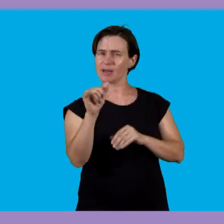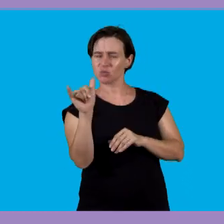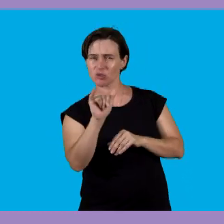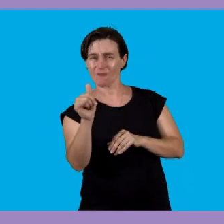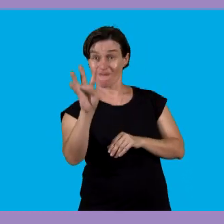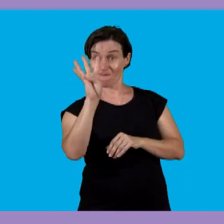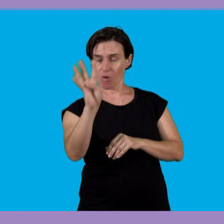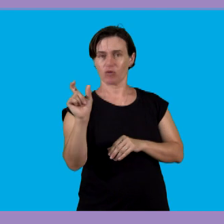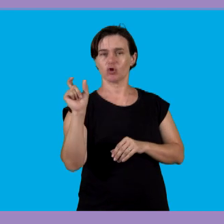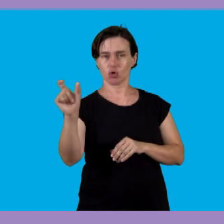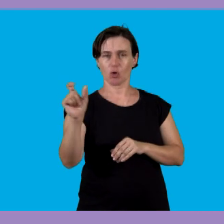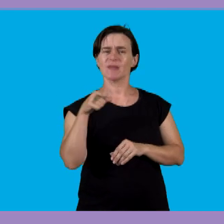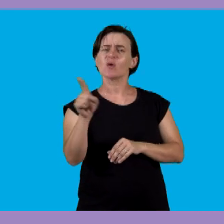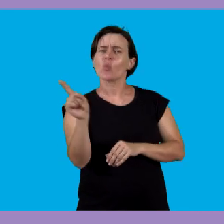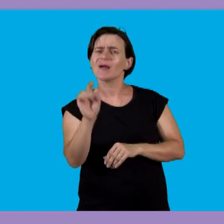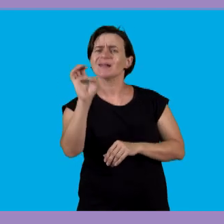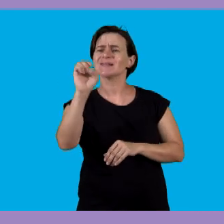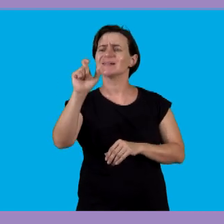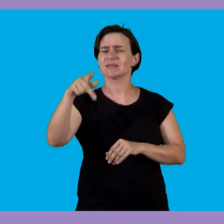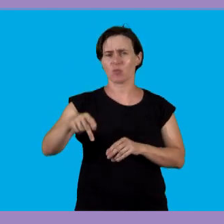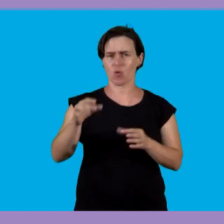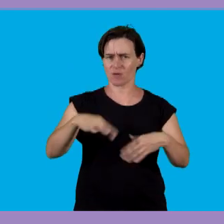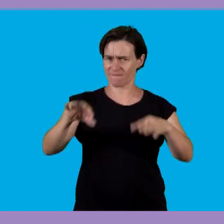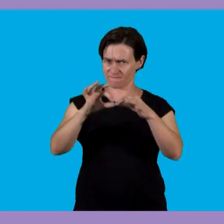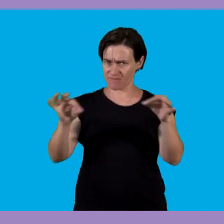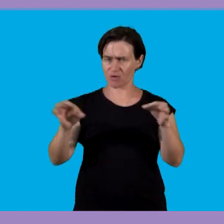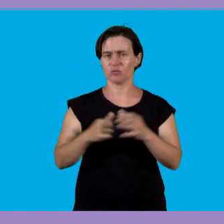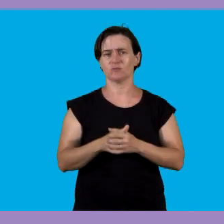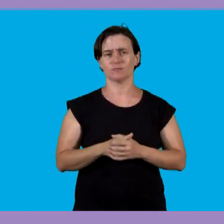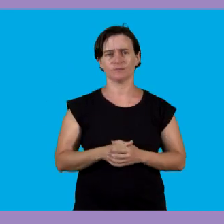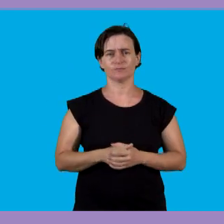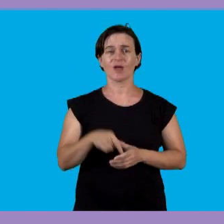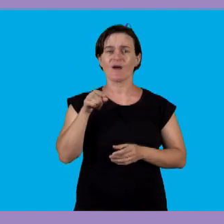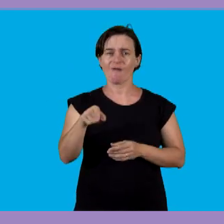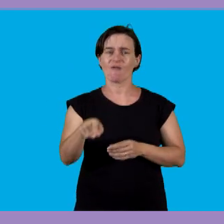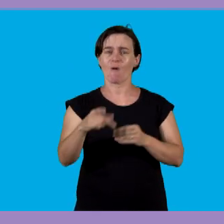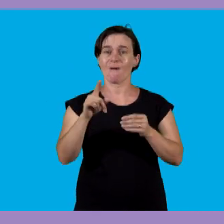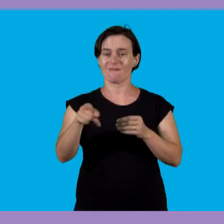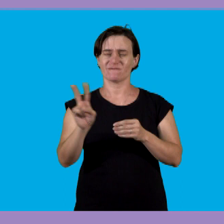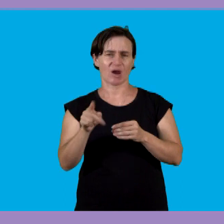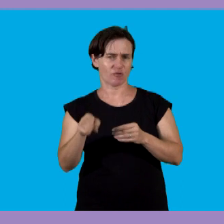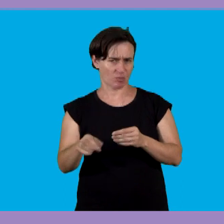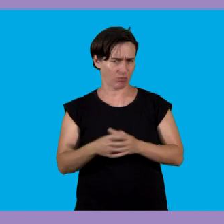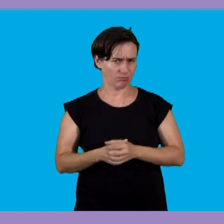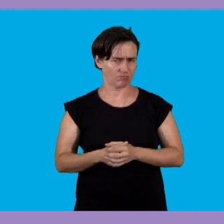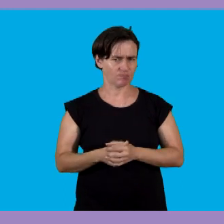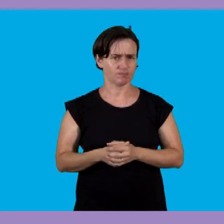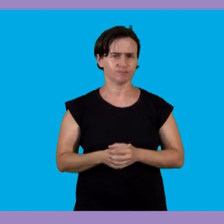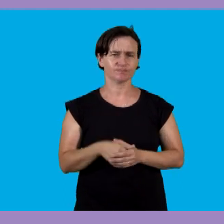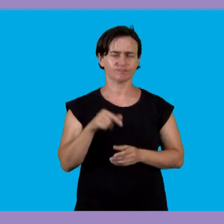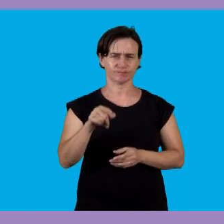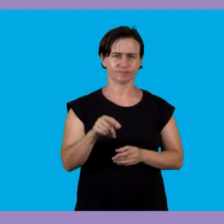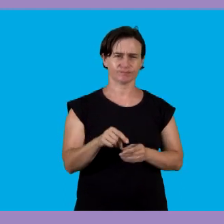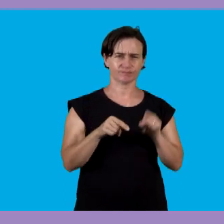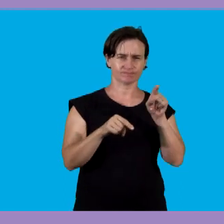that fourth term and then look for the exponent value of the variable of that fourth term. So we